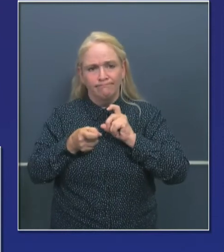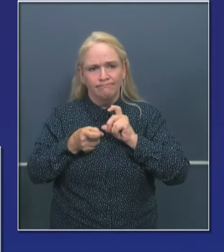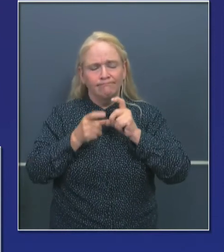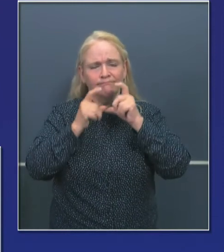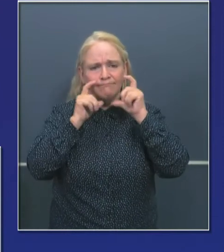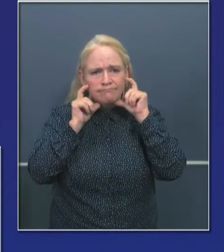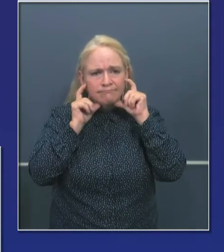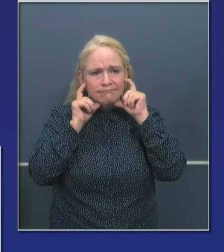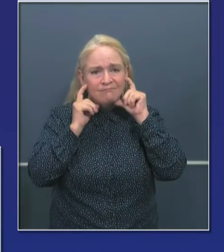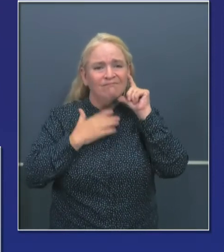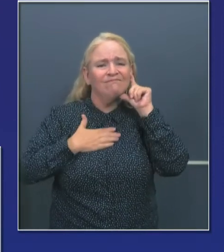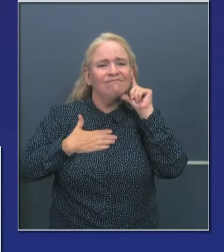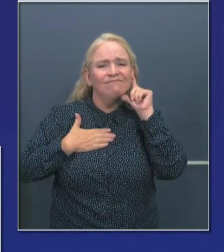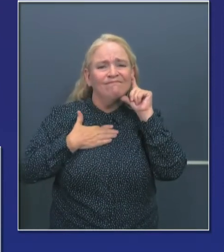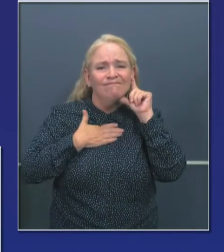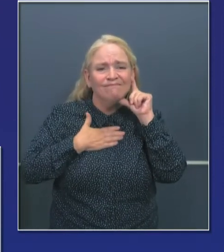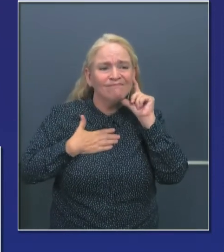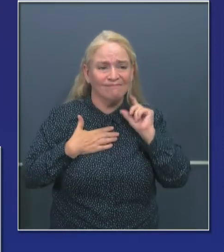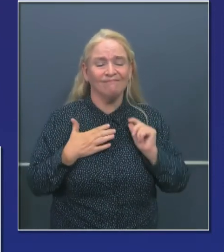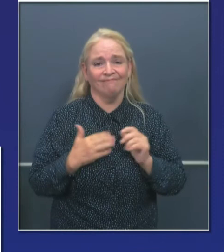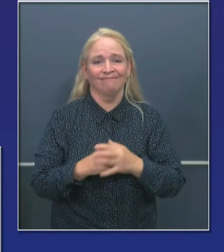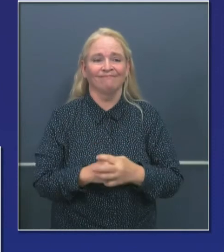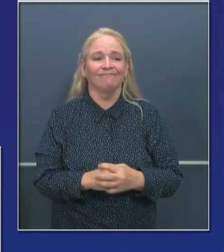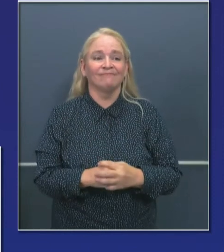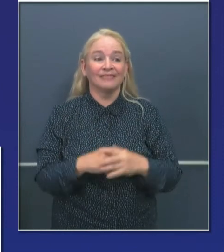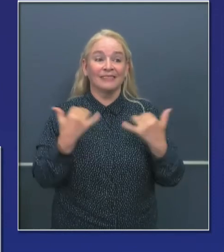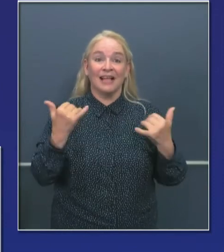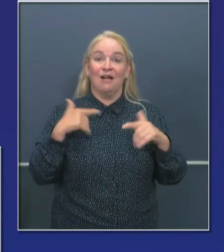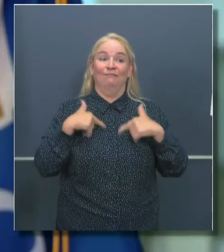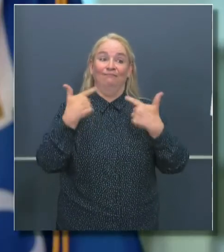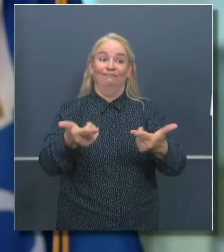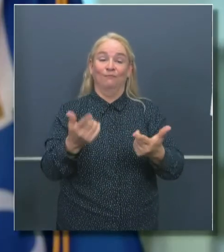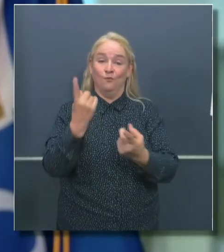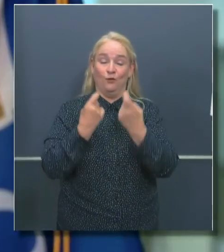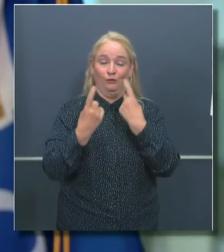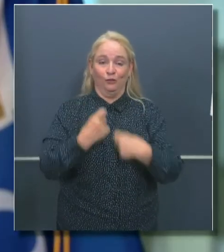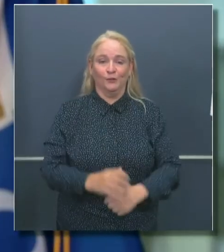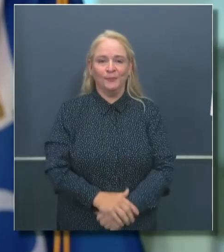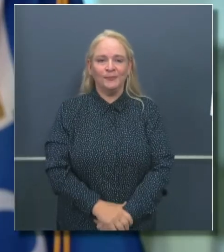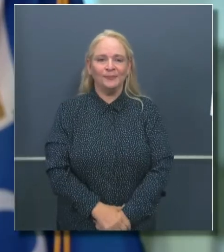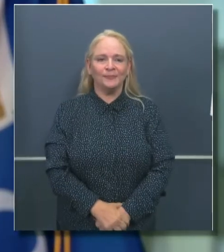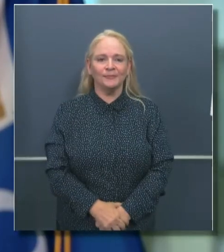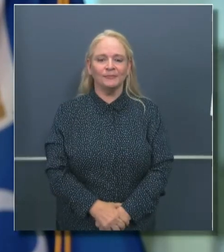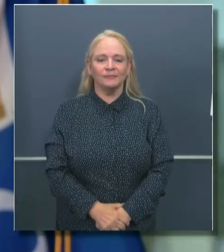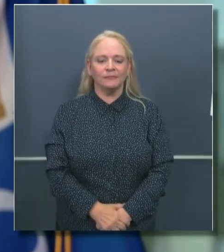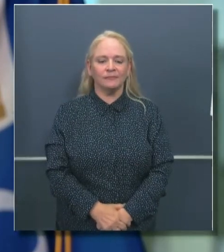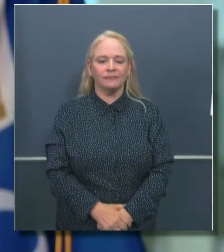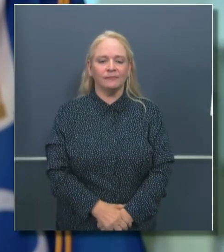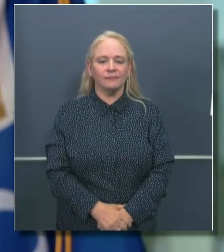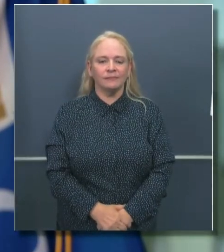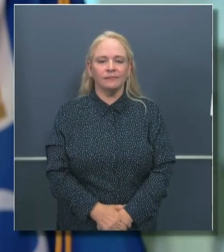And as always, we are here to answer any questions. Must be one